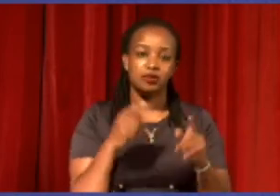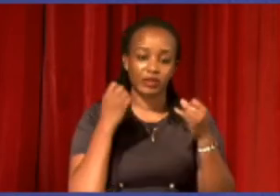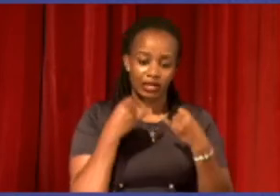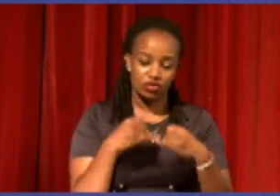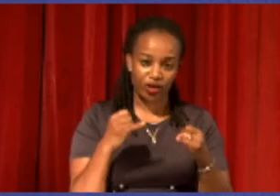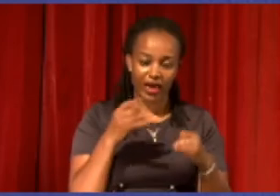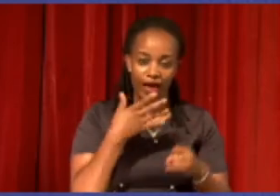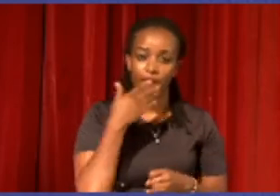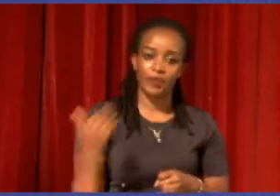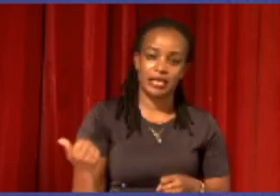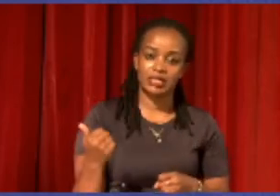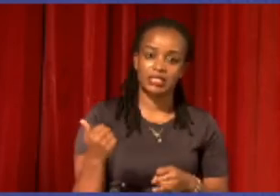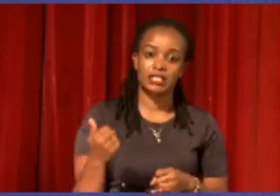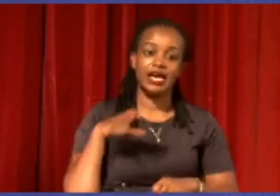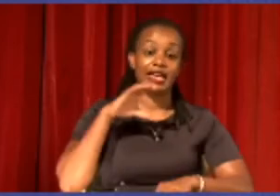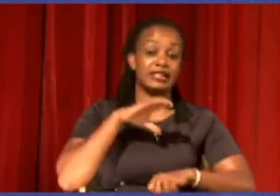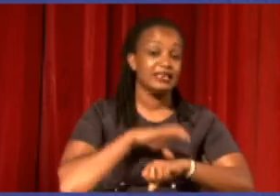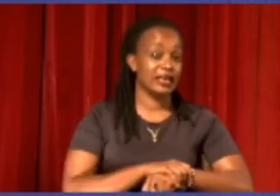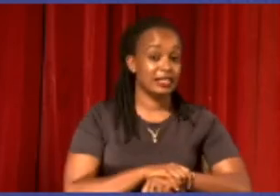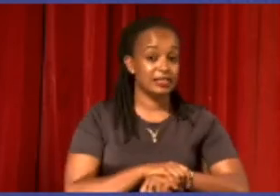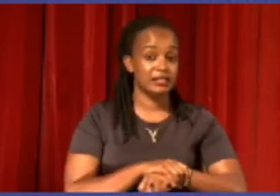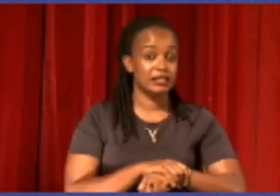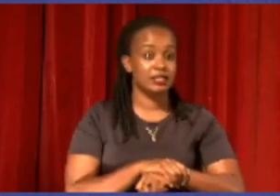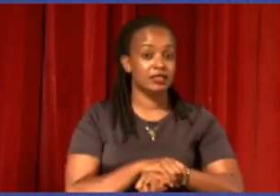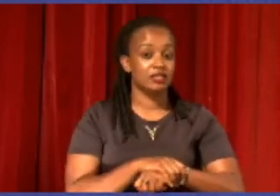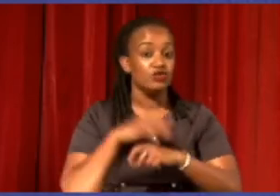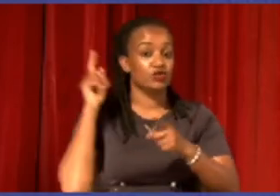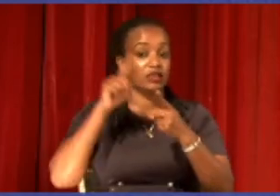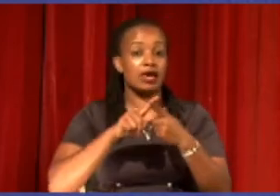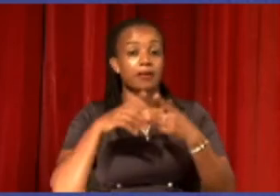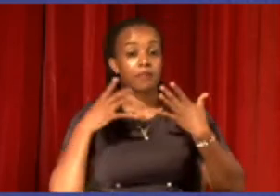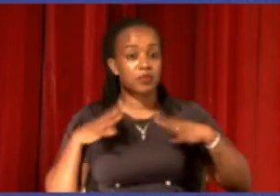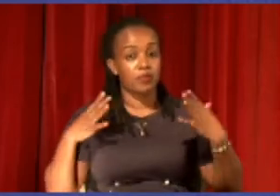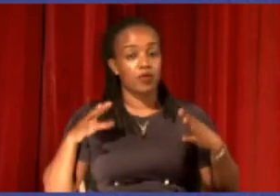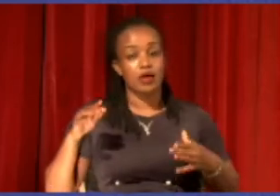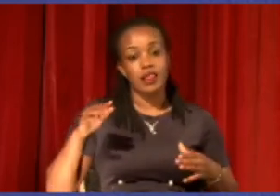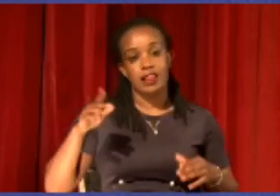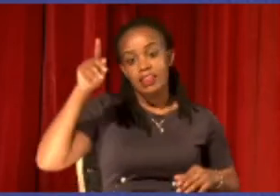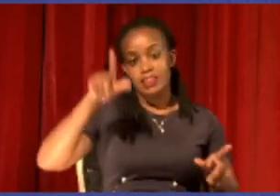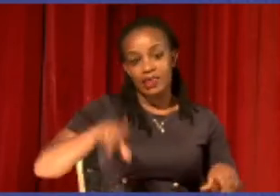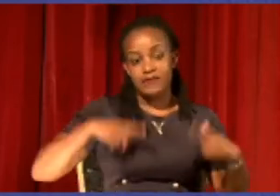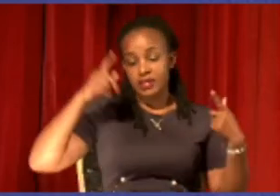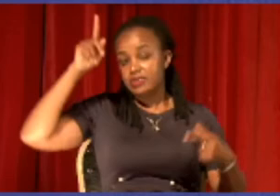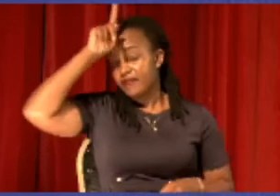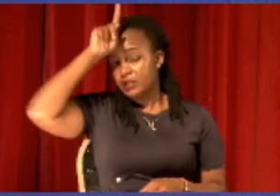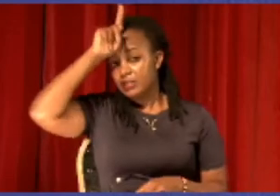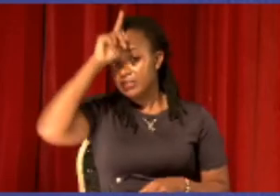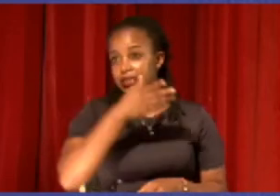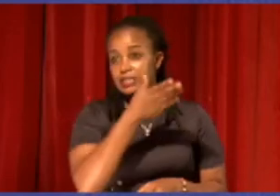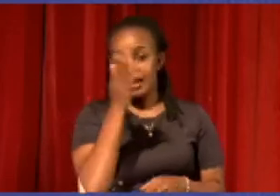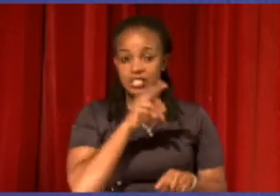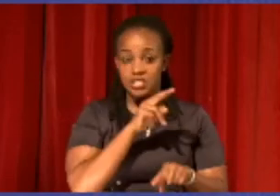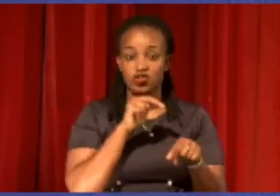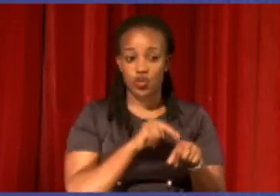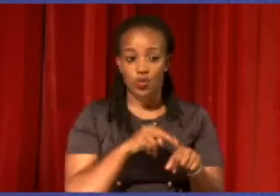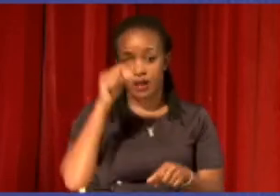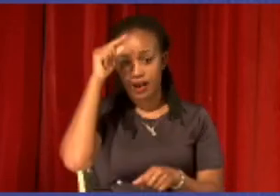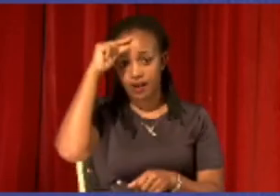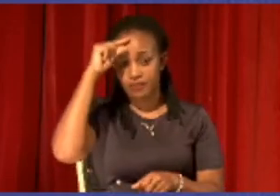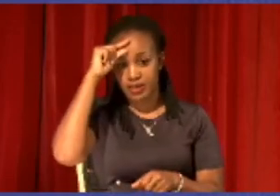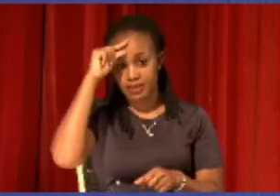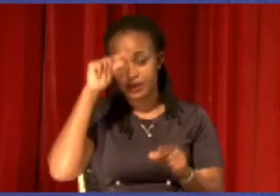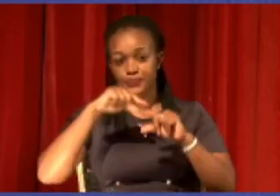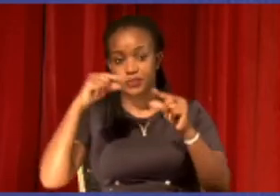further, and try and also reach out to the national government arms, so that the information can